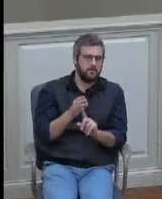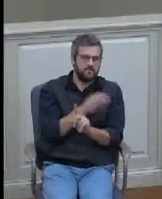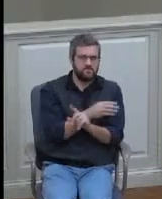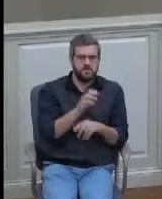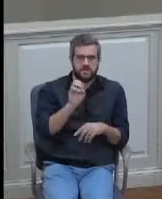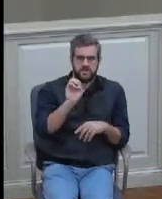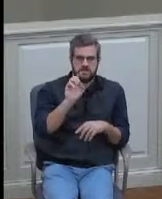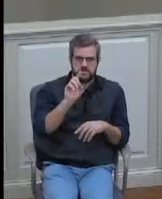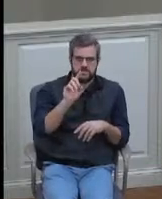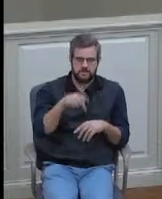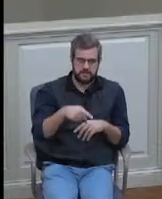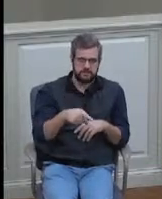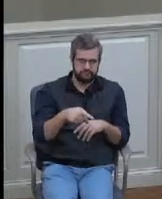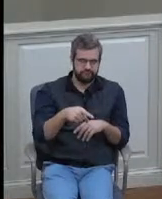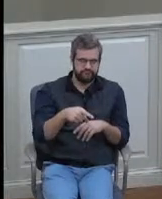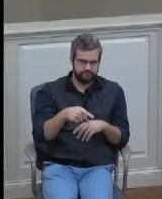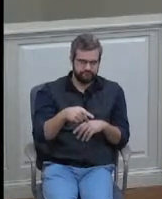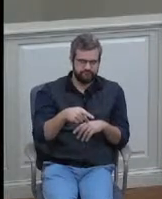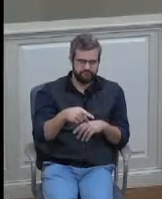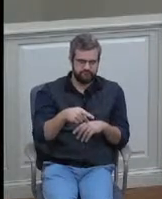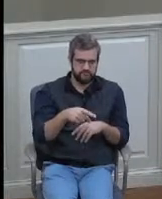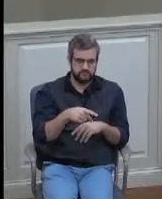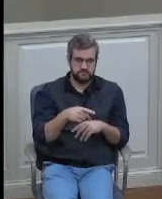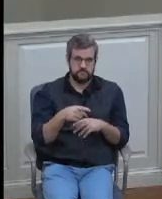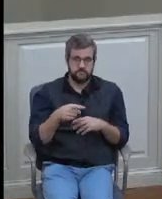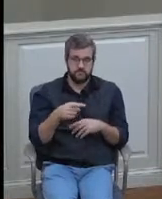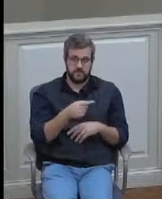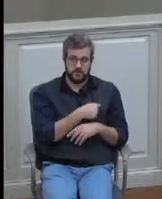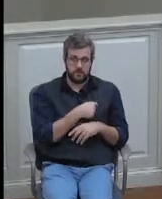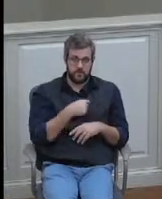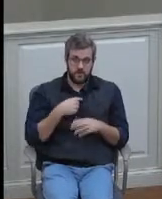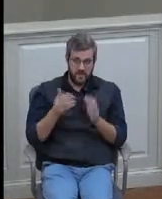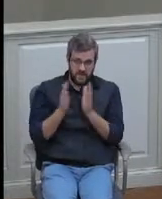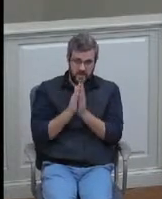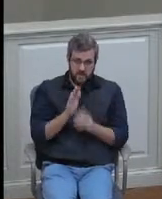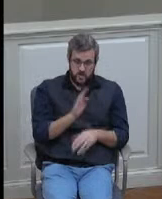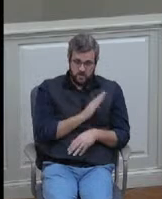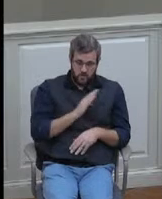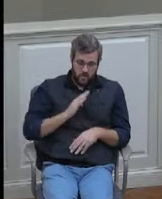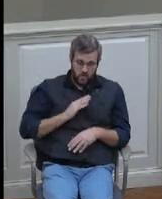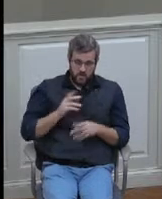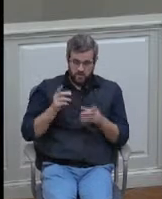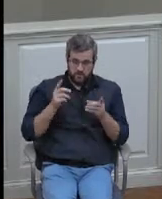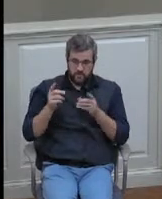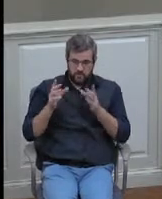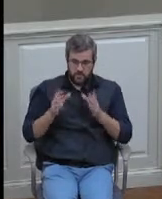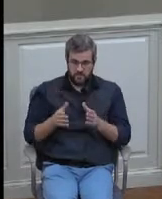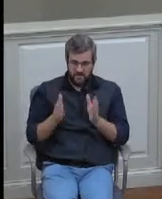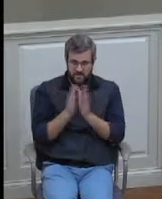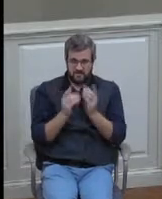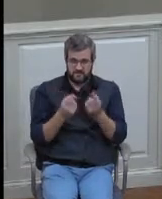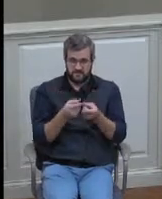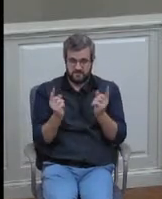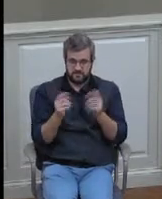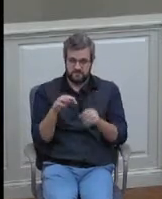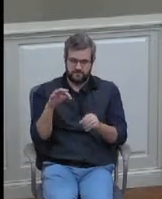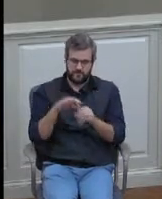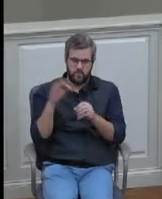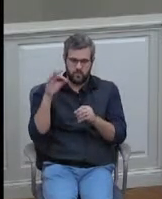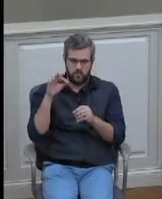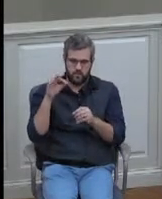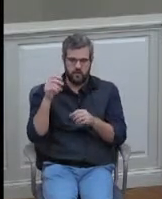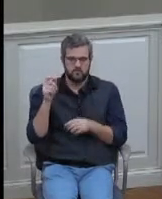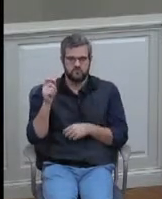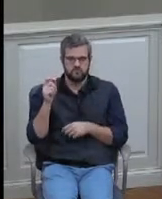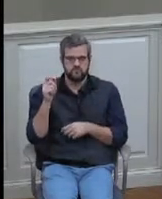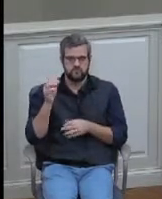pre-EDP, and are asking, the Board of Directors voted that the Judge Executive